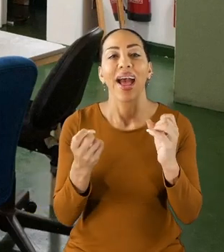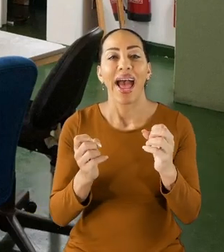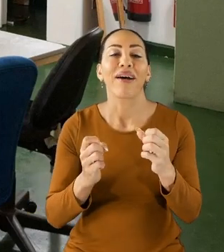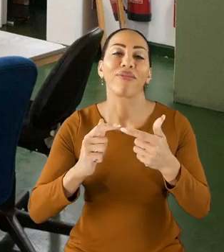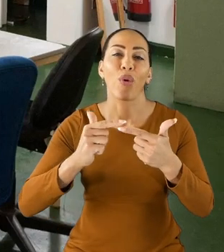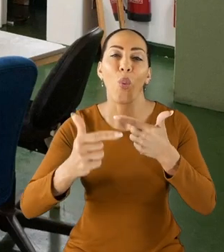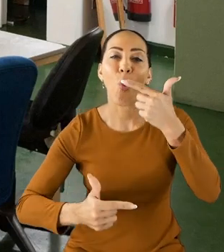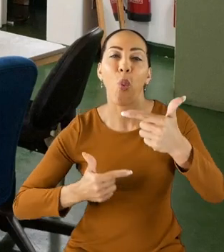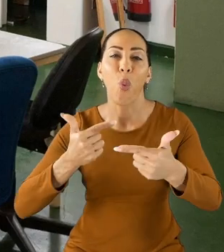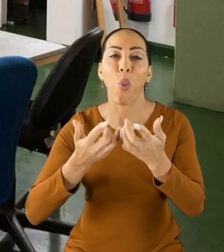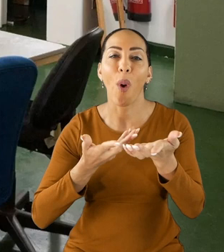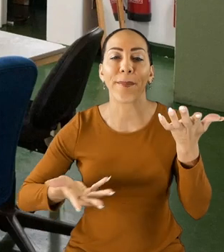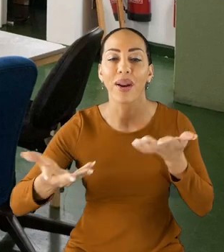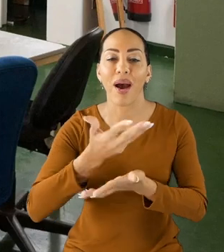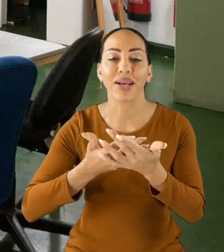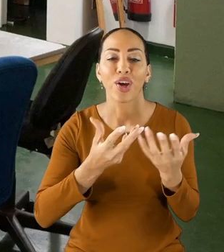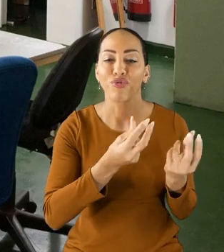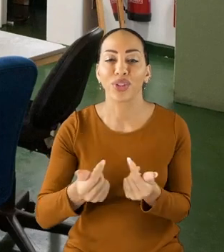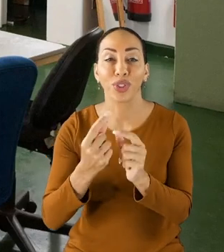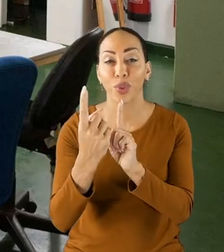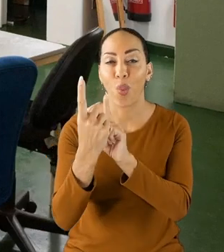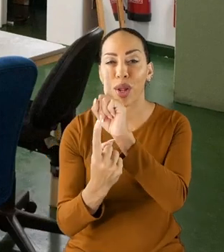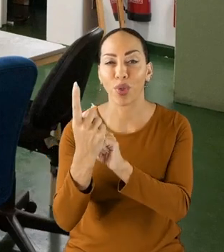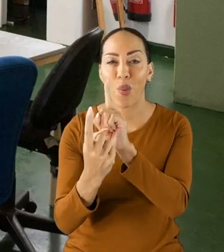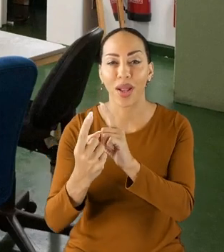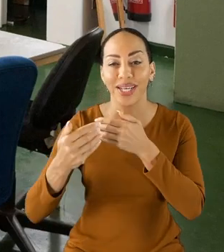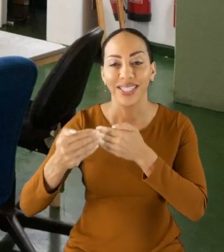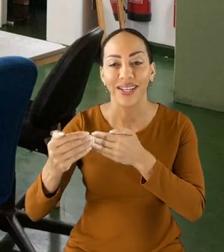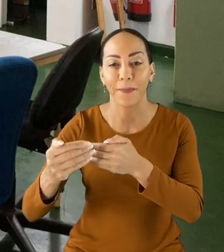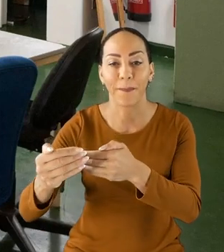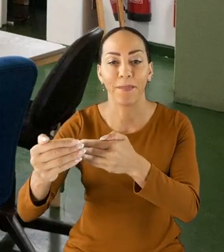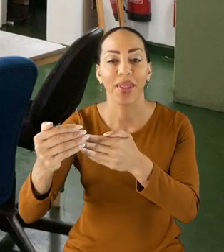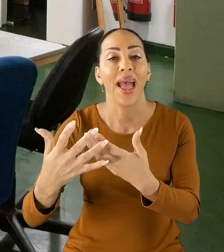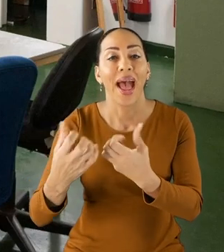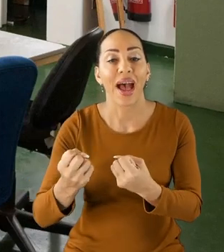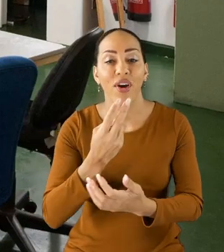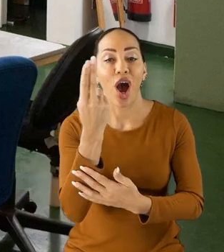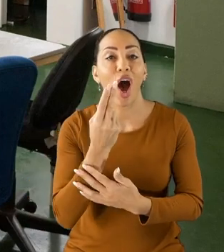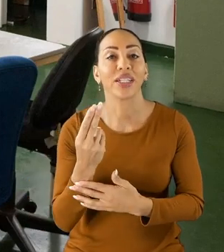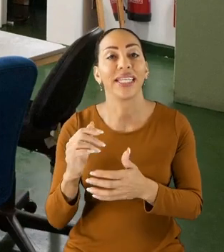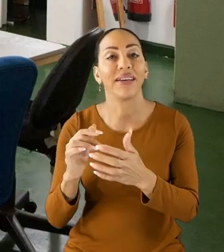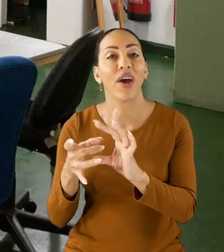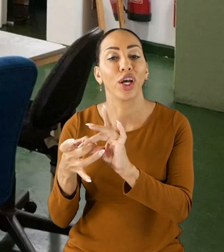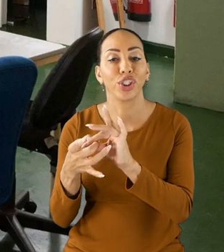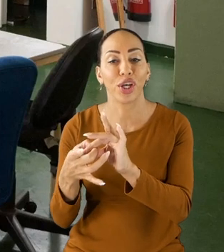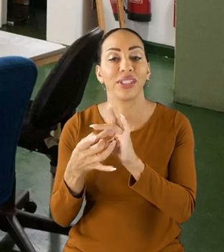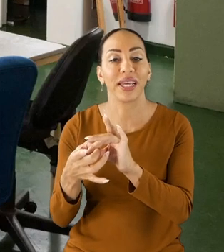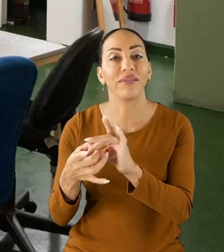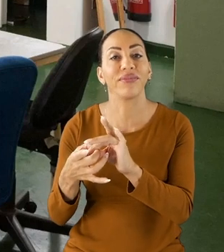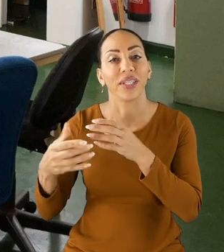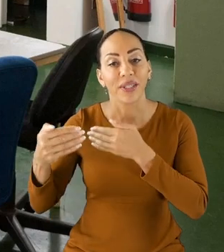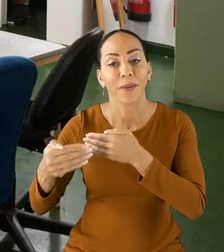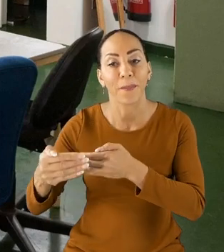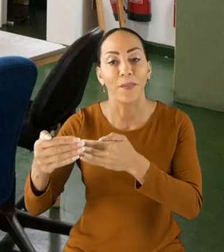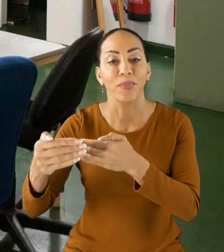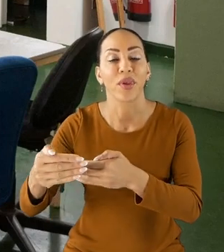also provide webinars and resources, one-to-one sessions, and through to artist associateships, where we work intensively